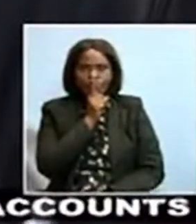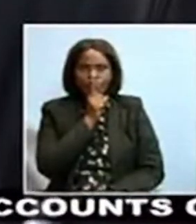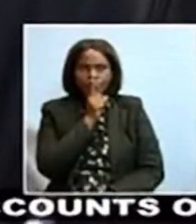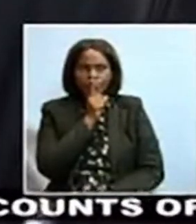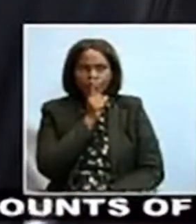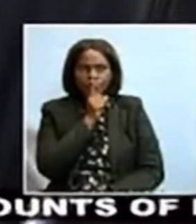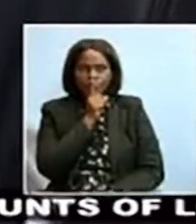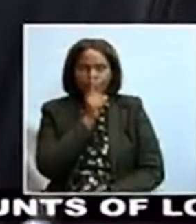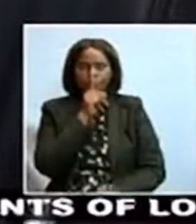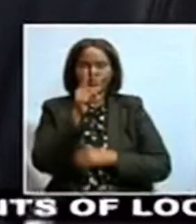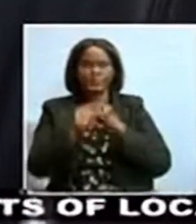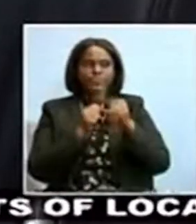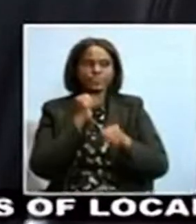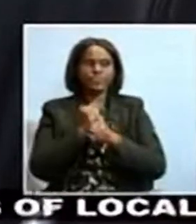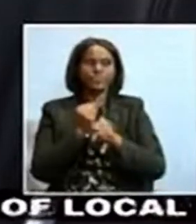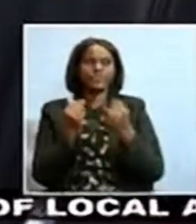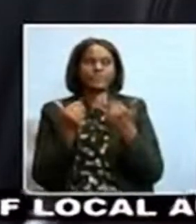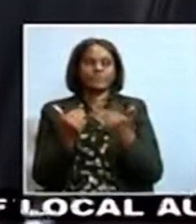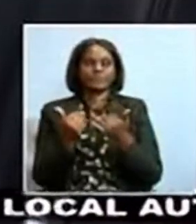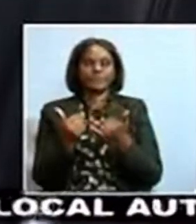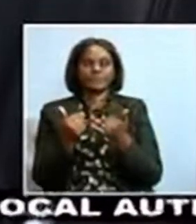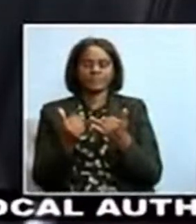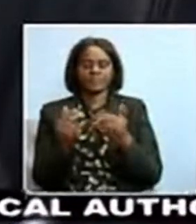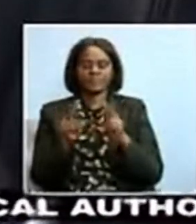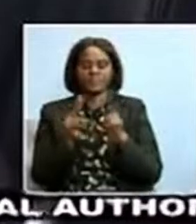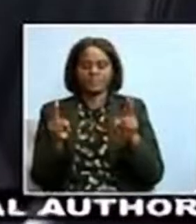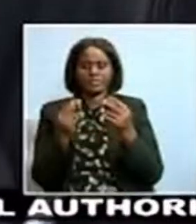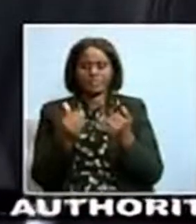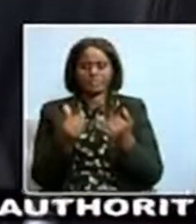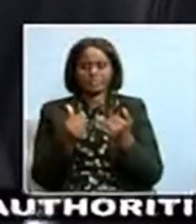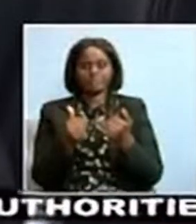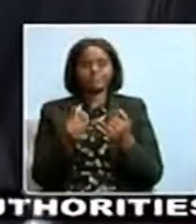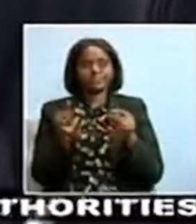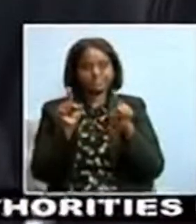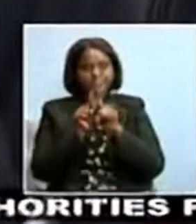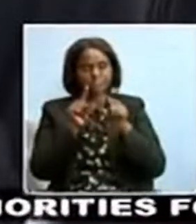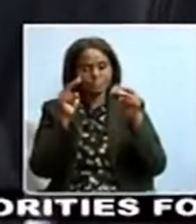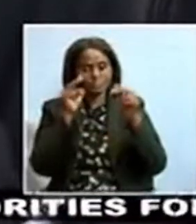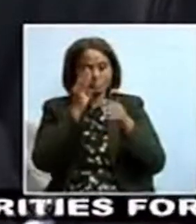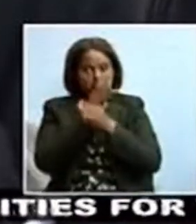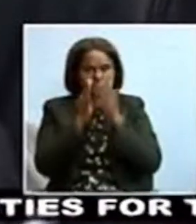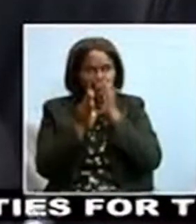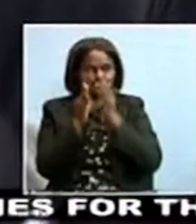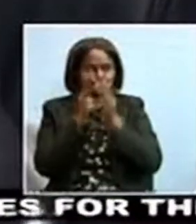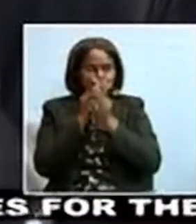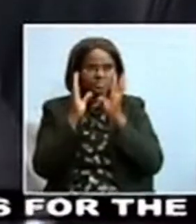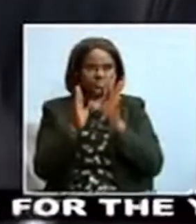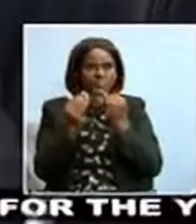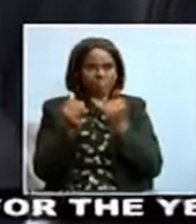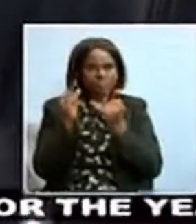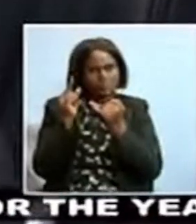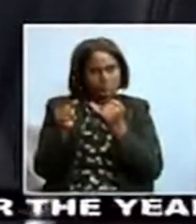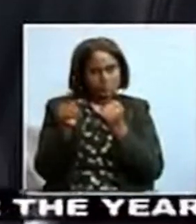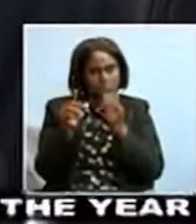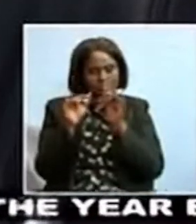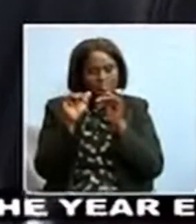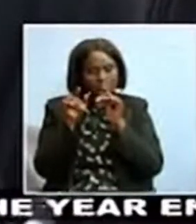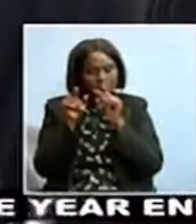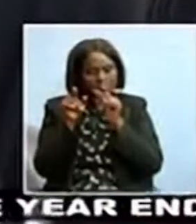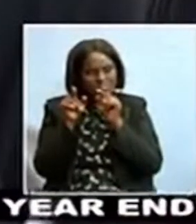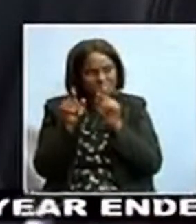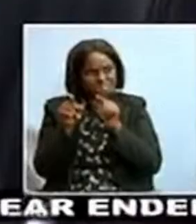It's more than a year now. So has the contractor been stay of